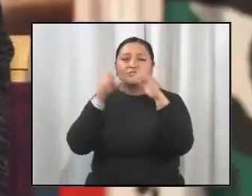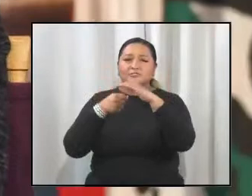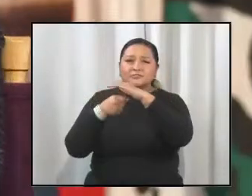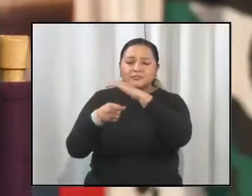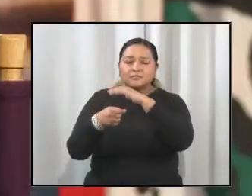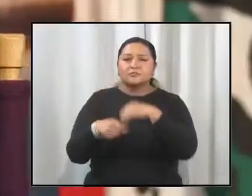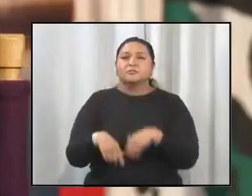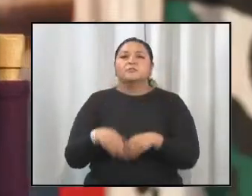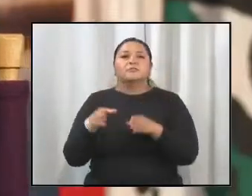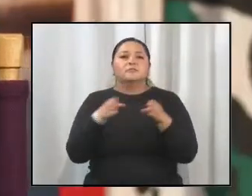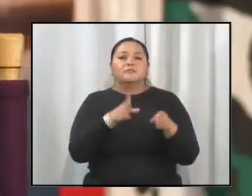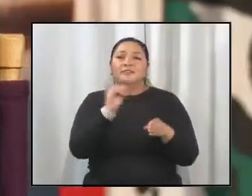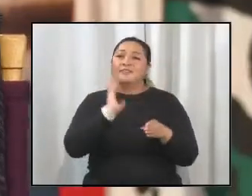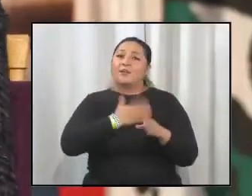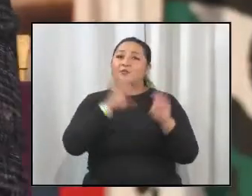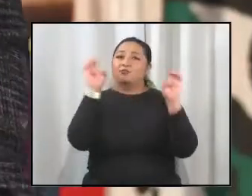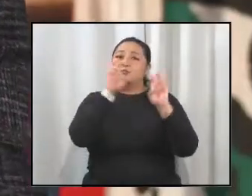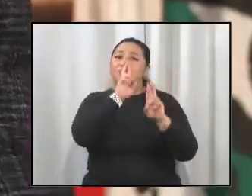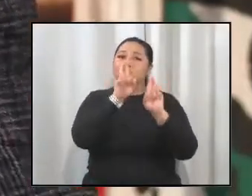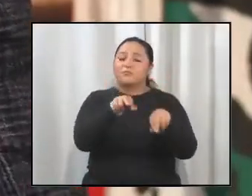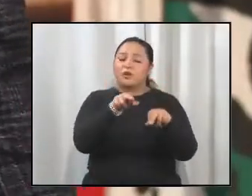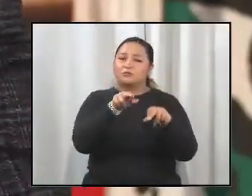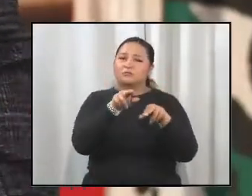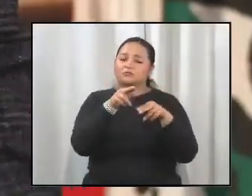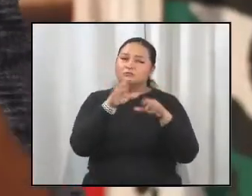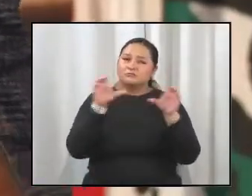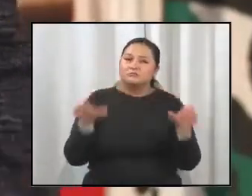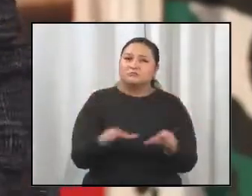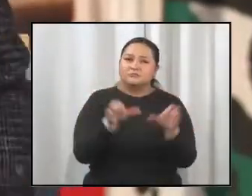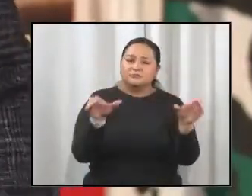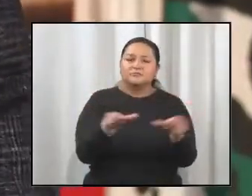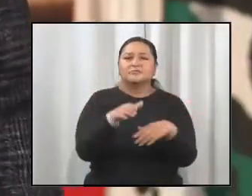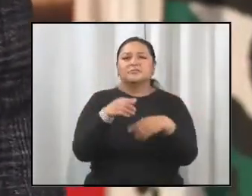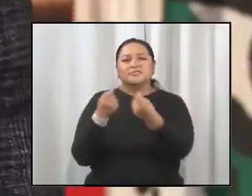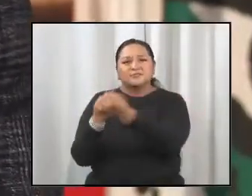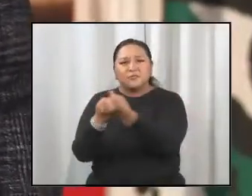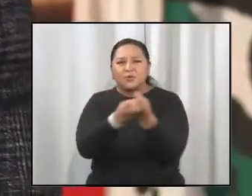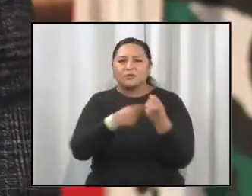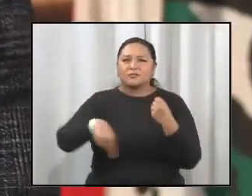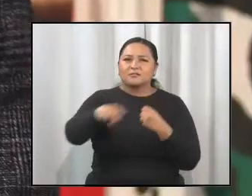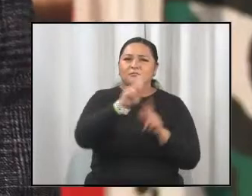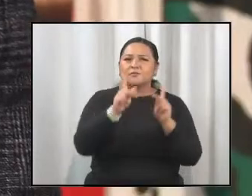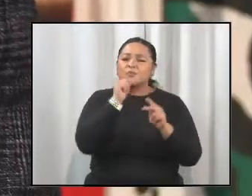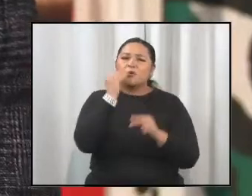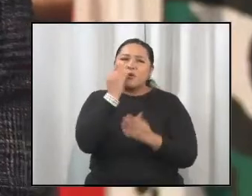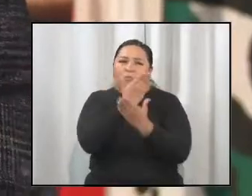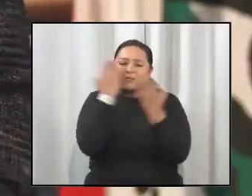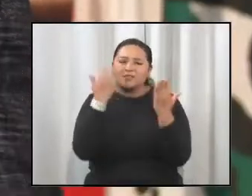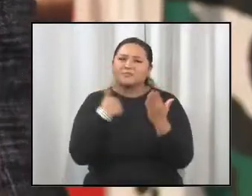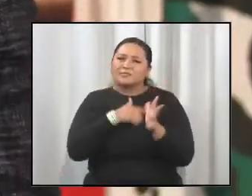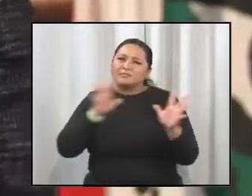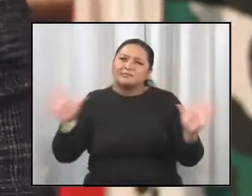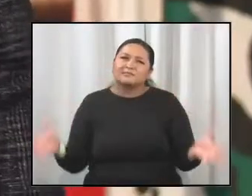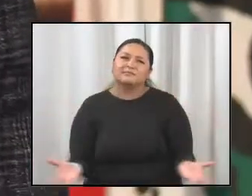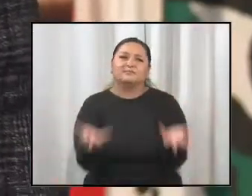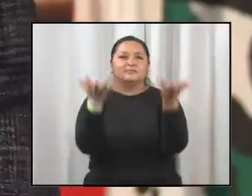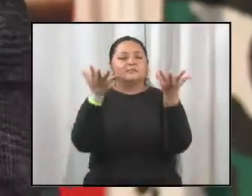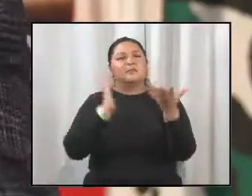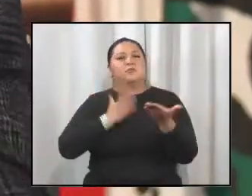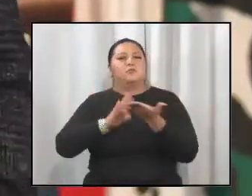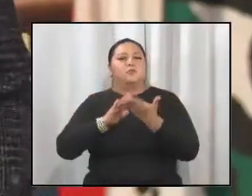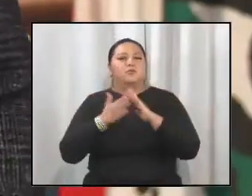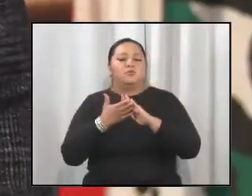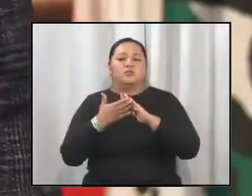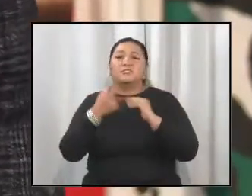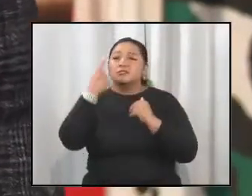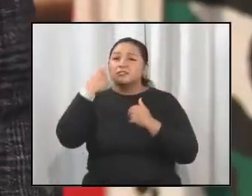emergency response efforts. By providing support to our neighbors experiencing homelessness, we're helping uplift our entire community. We're all a part of